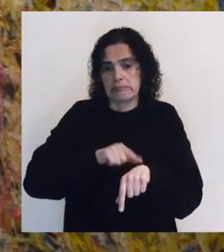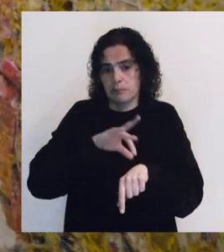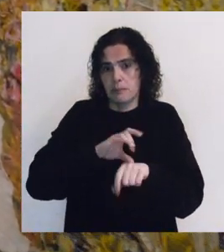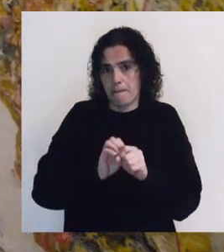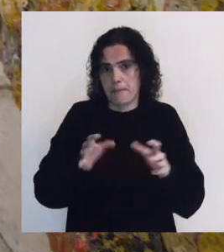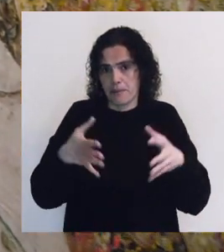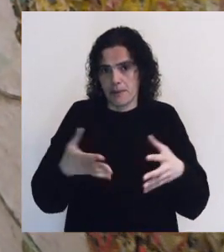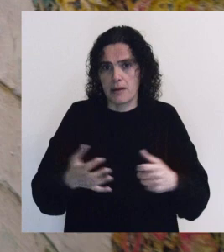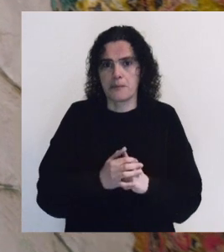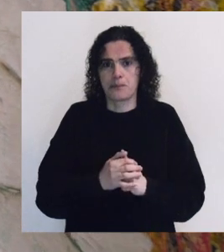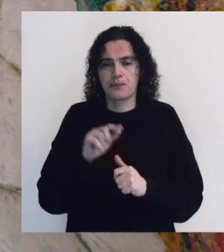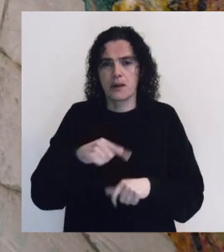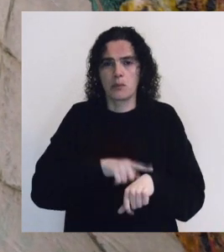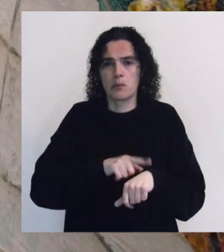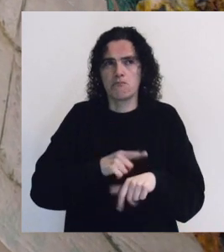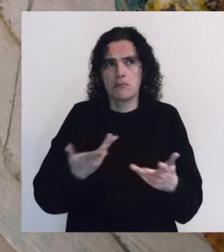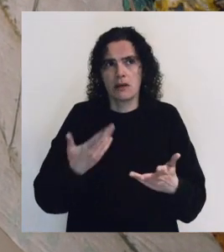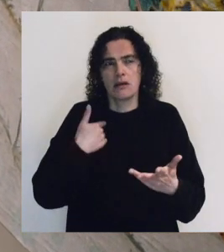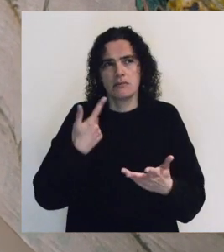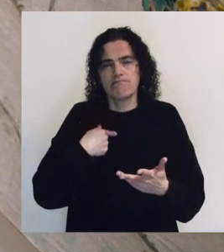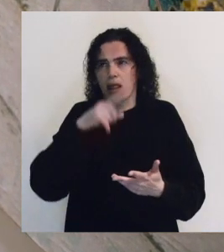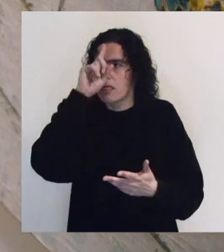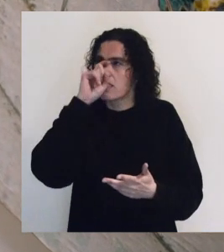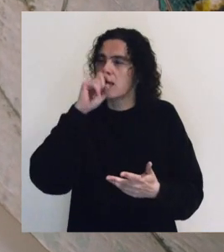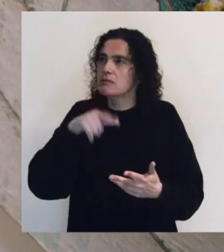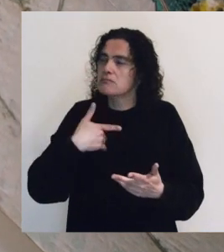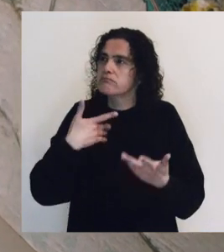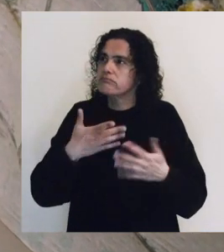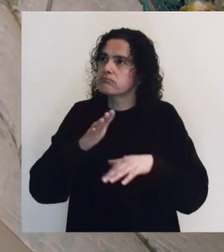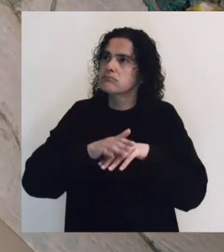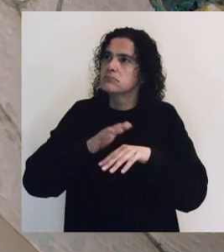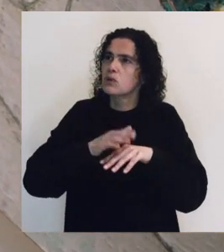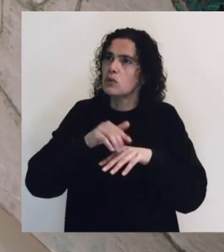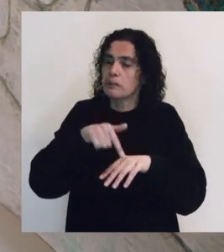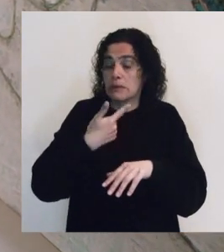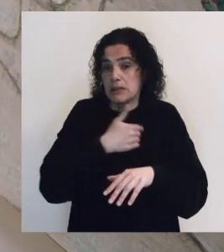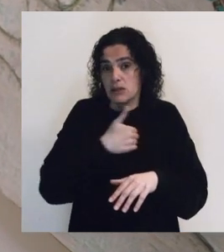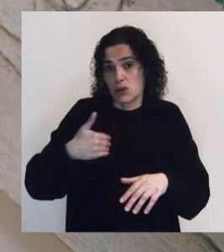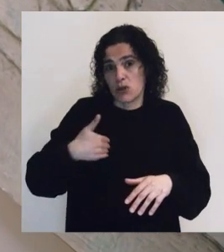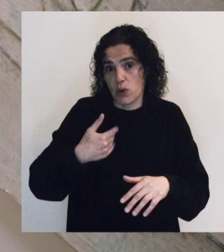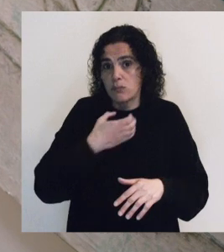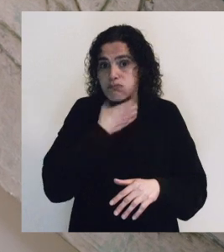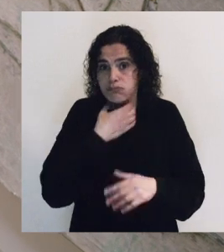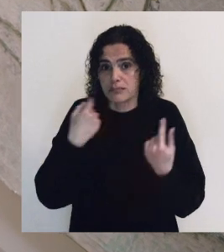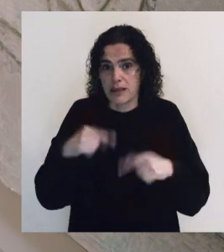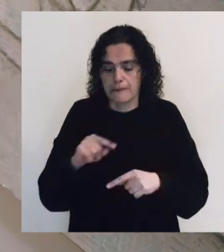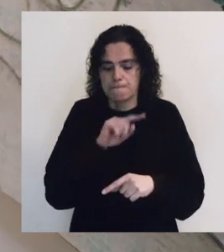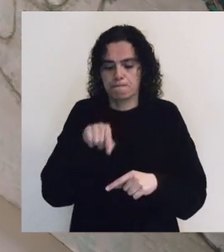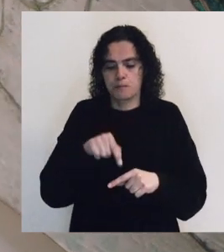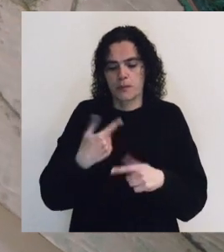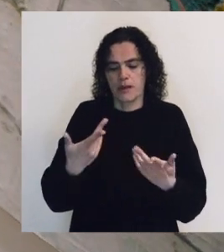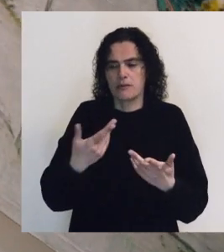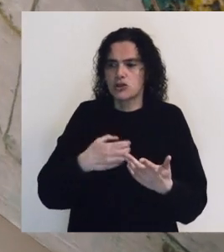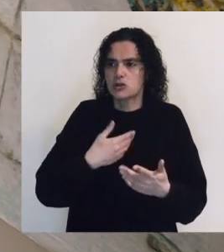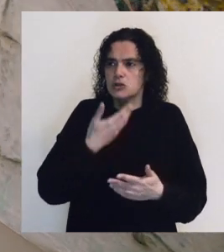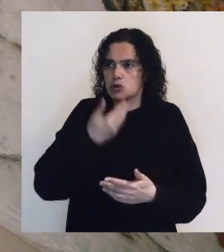pandemic, at this moment that he was reminded, because of the sanitary crisis, of